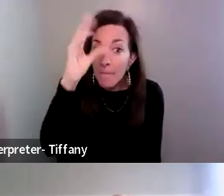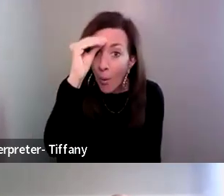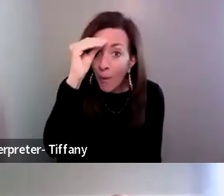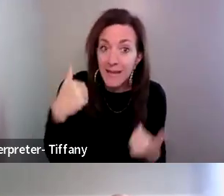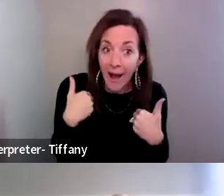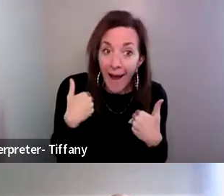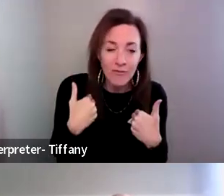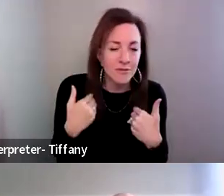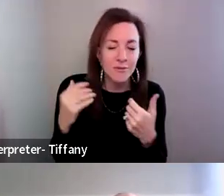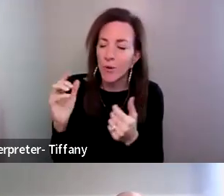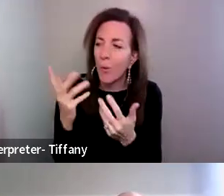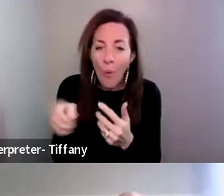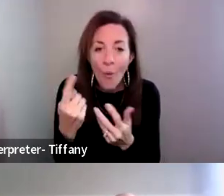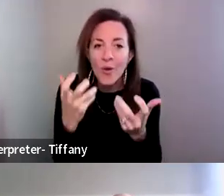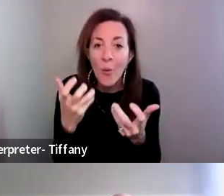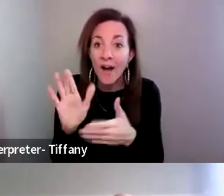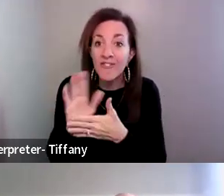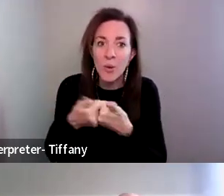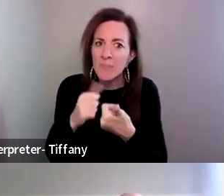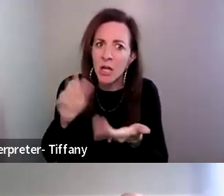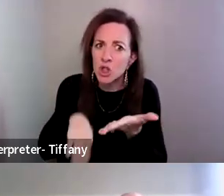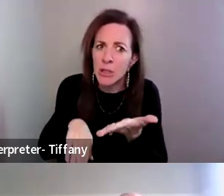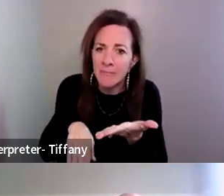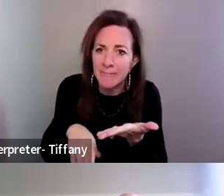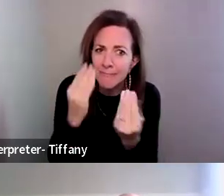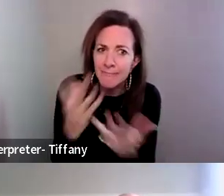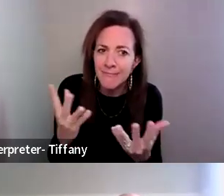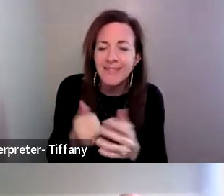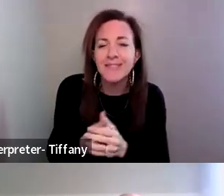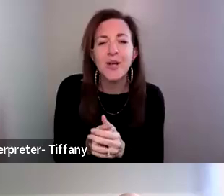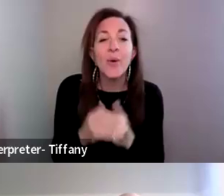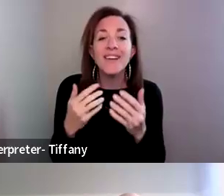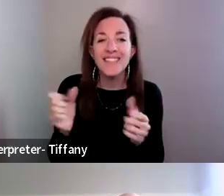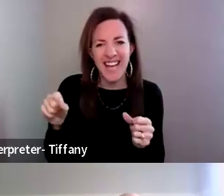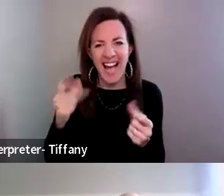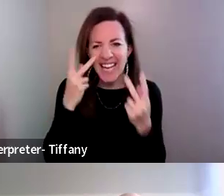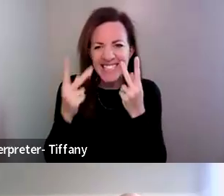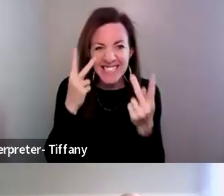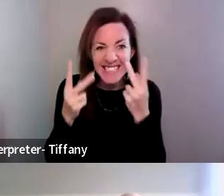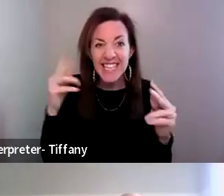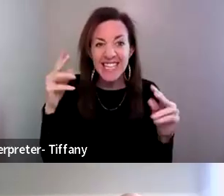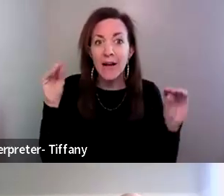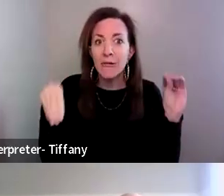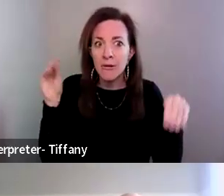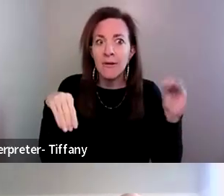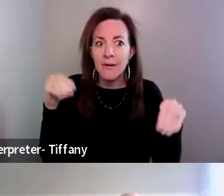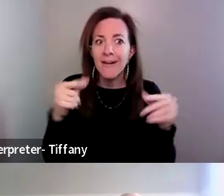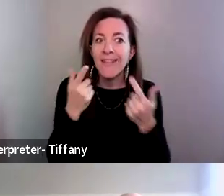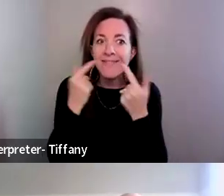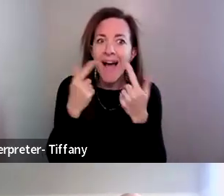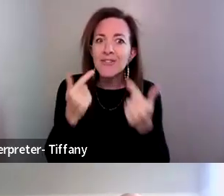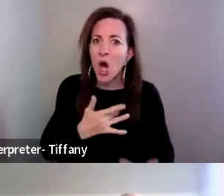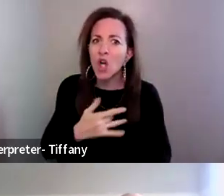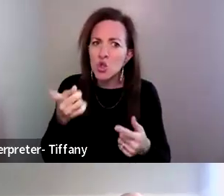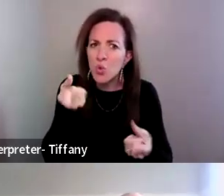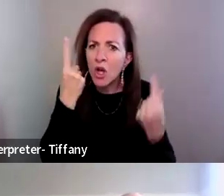all they want is video games, and they're not cheap. So anyways, yeah, I see the laughs and the hearts. You guys know if you